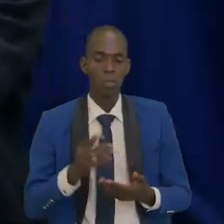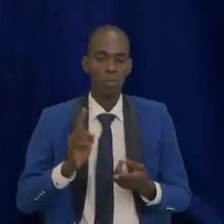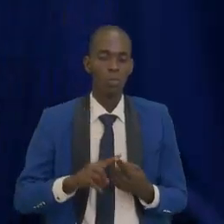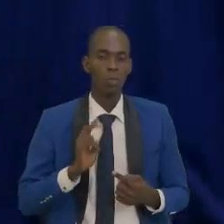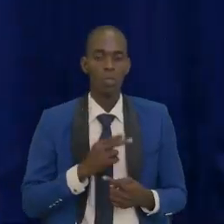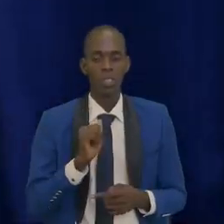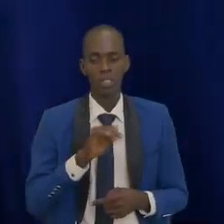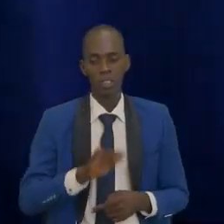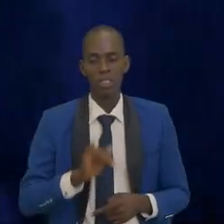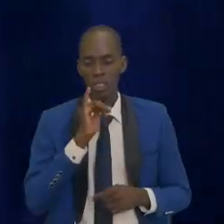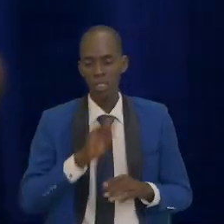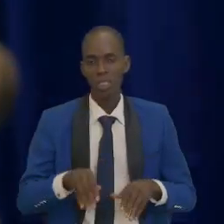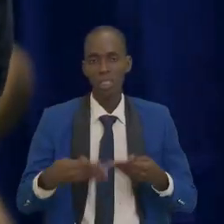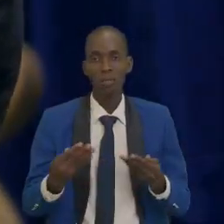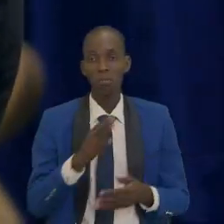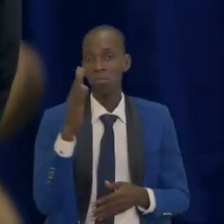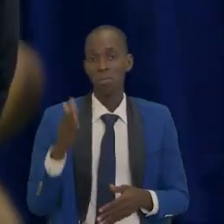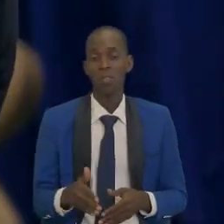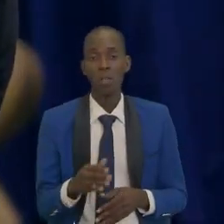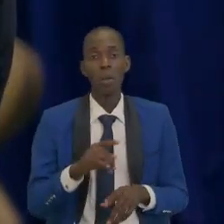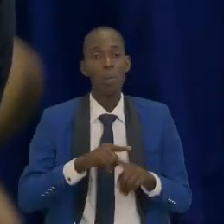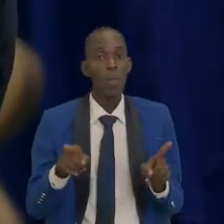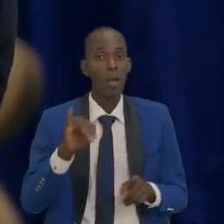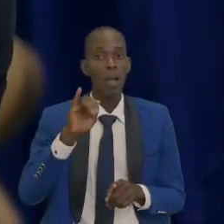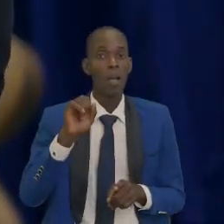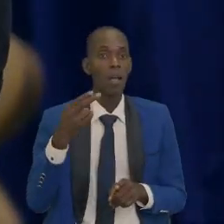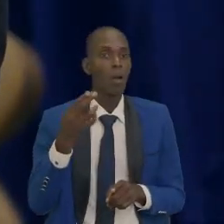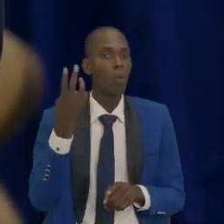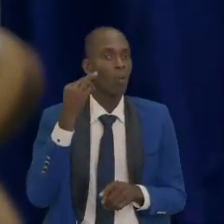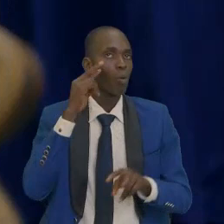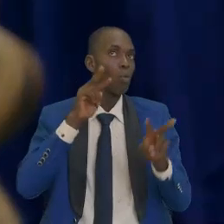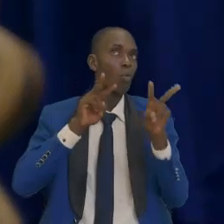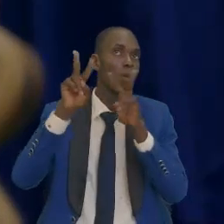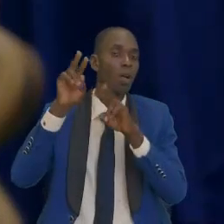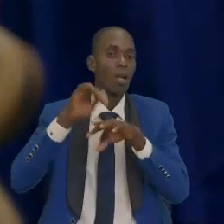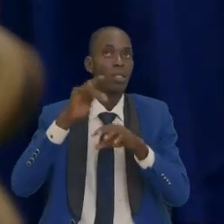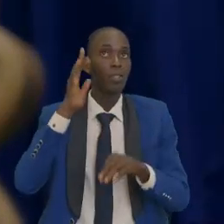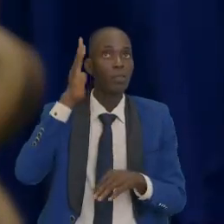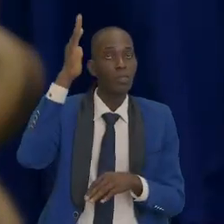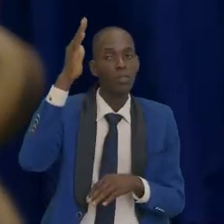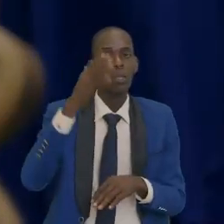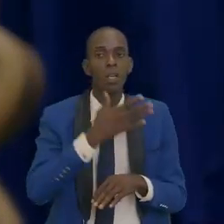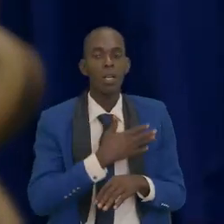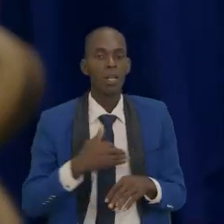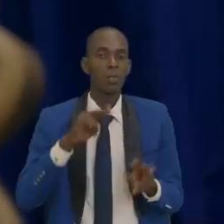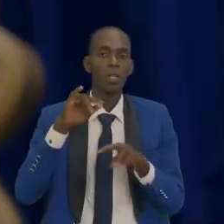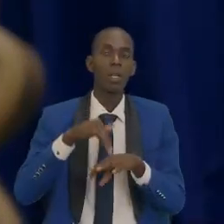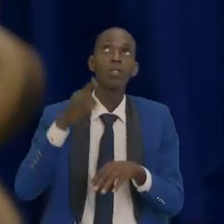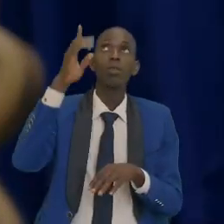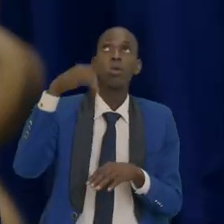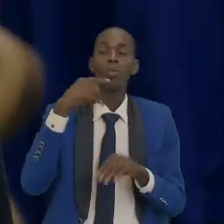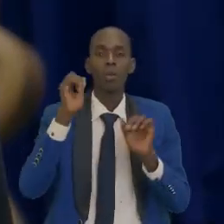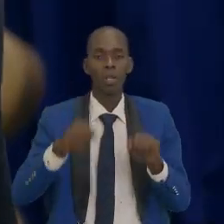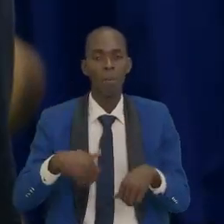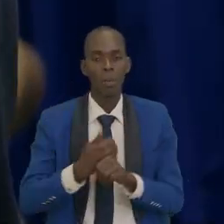he was looking at the future and that the god that can make all the impossibilities possible